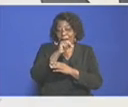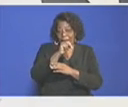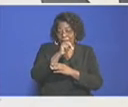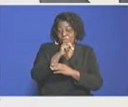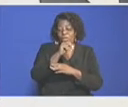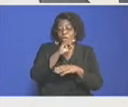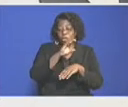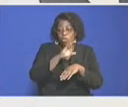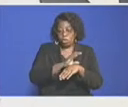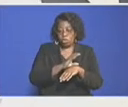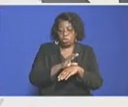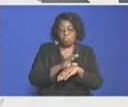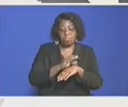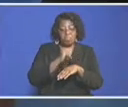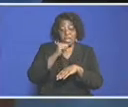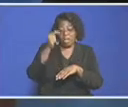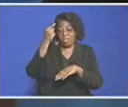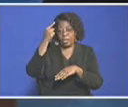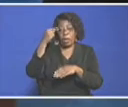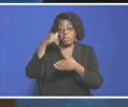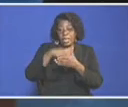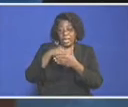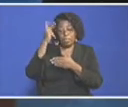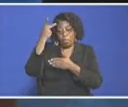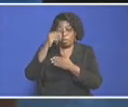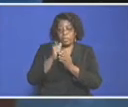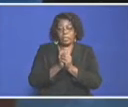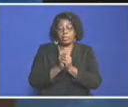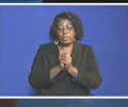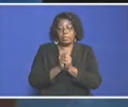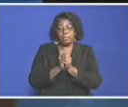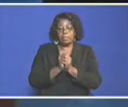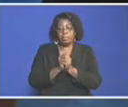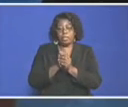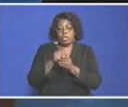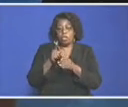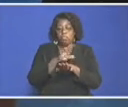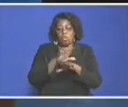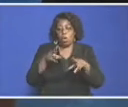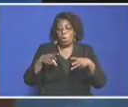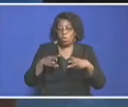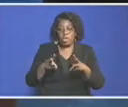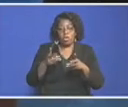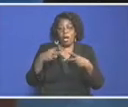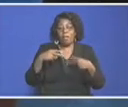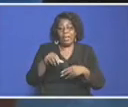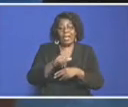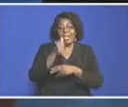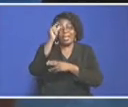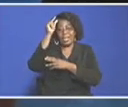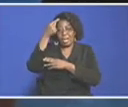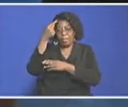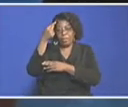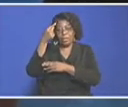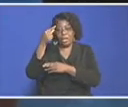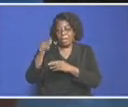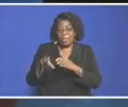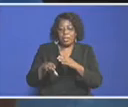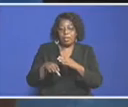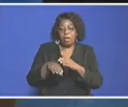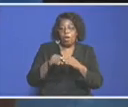I know that I answered a call. So there's no way you can have any government coming forward out of